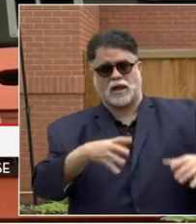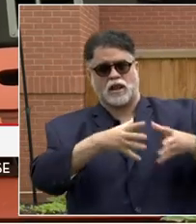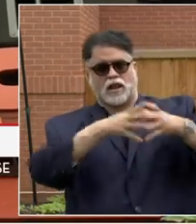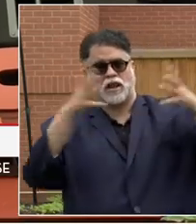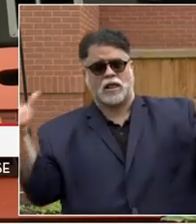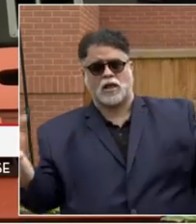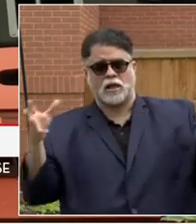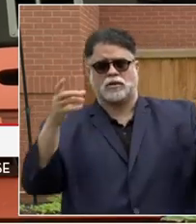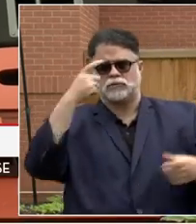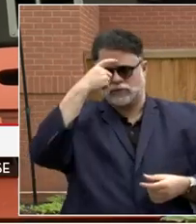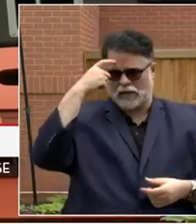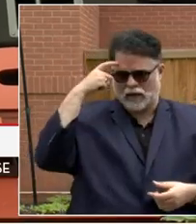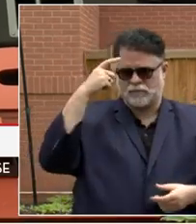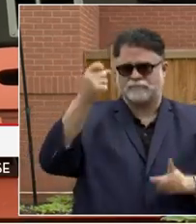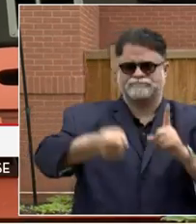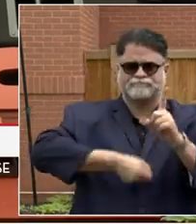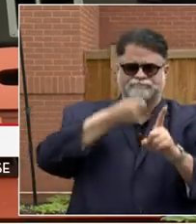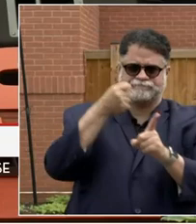see,